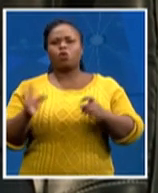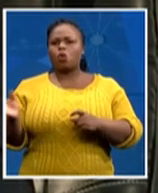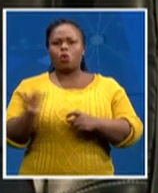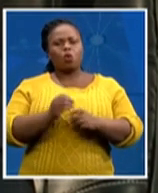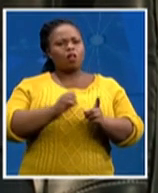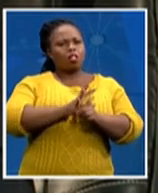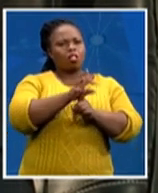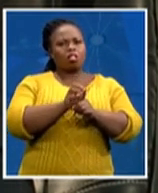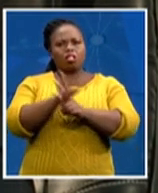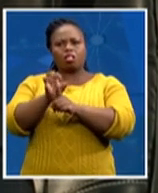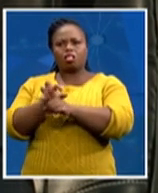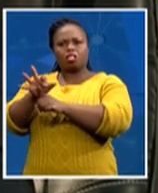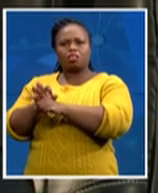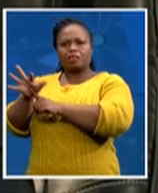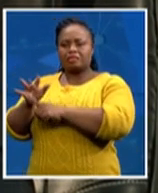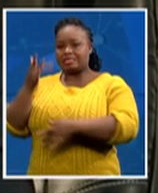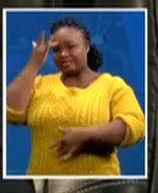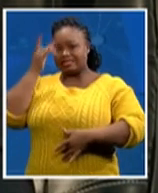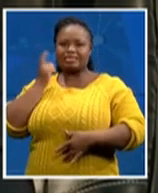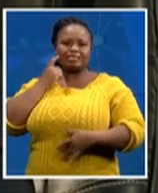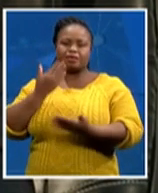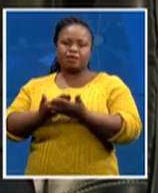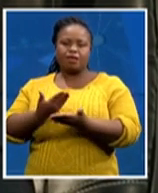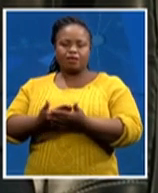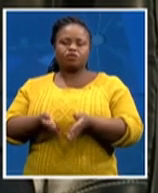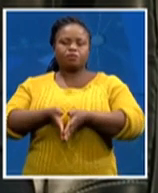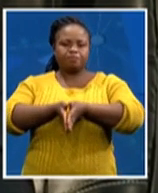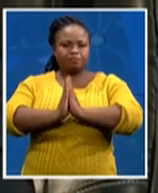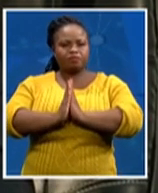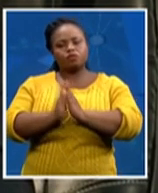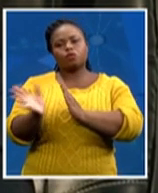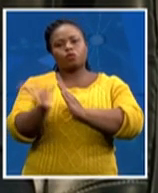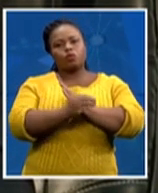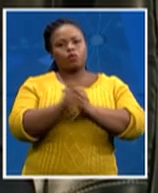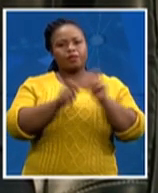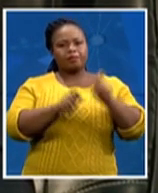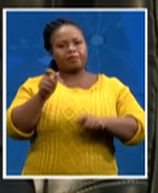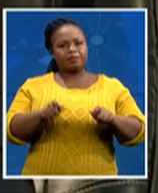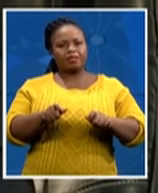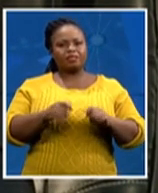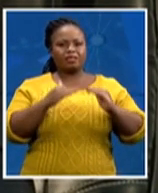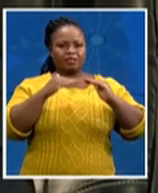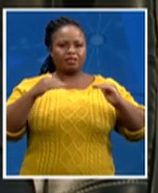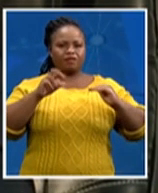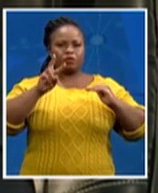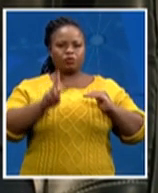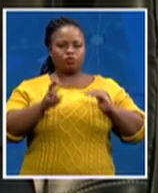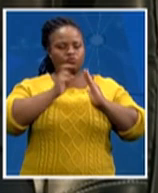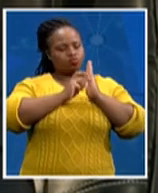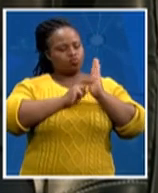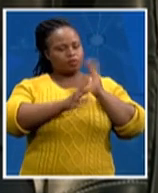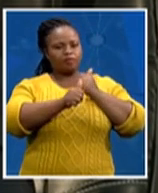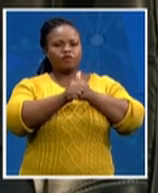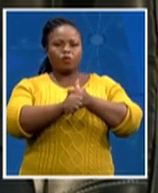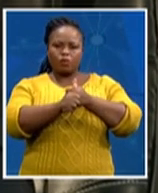to adhere to the level 2 regulations, which are indeed and